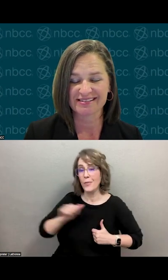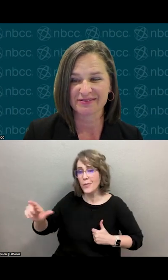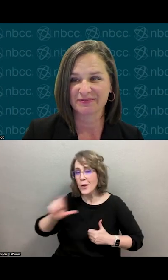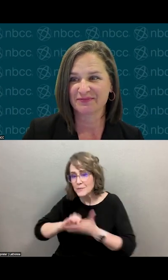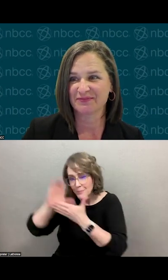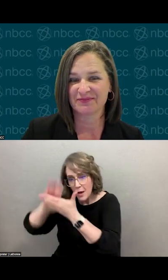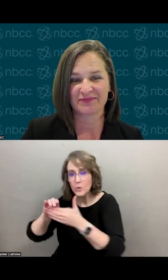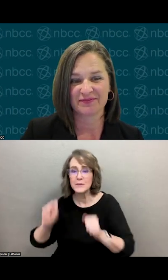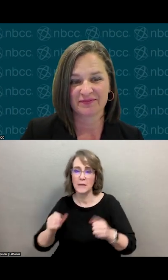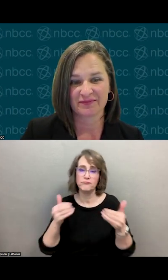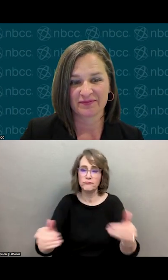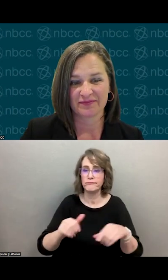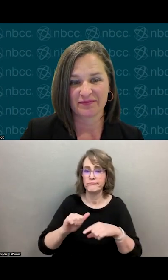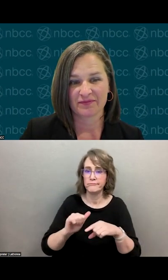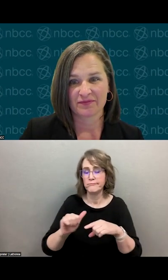Next.